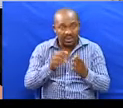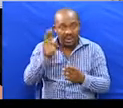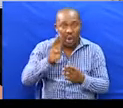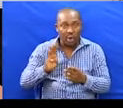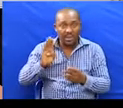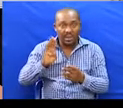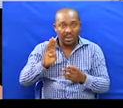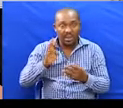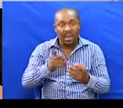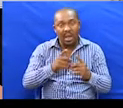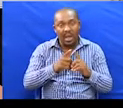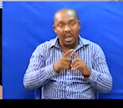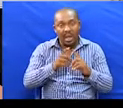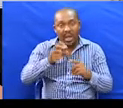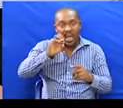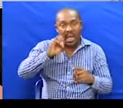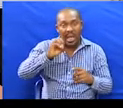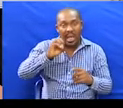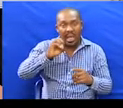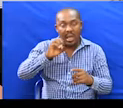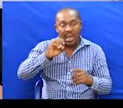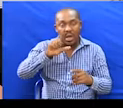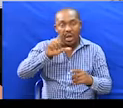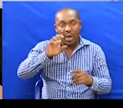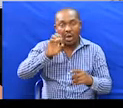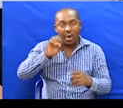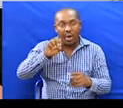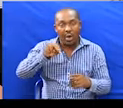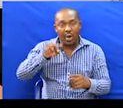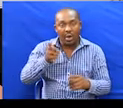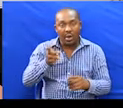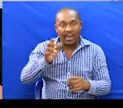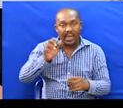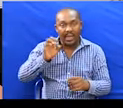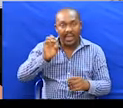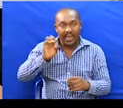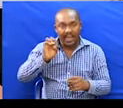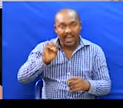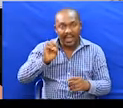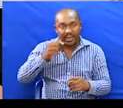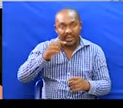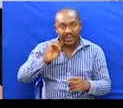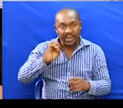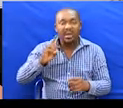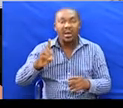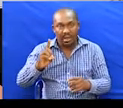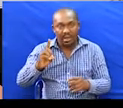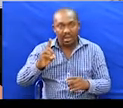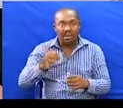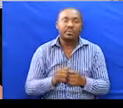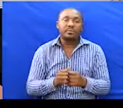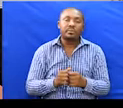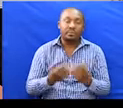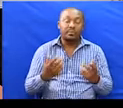are elongated ones. So that's why we call thread-like structures. And